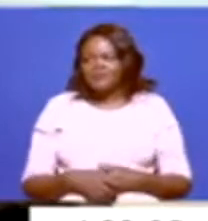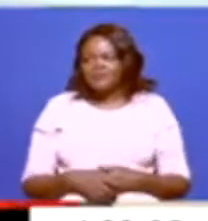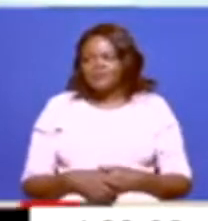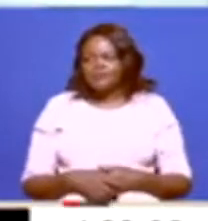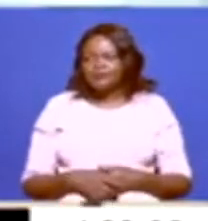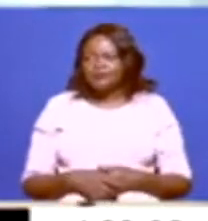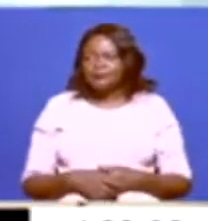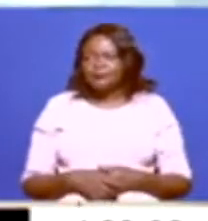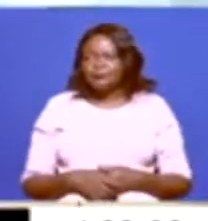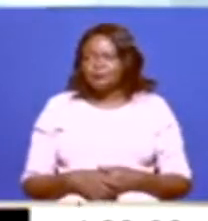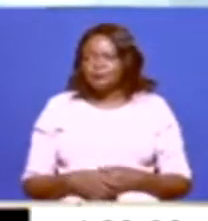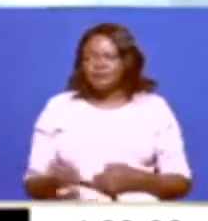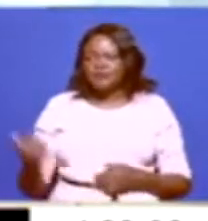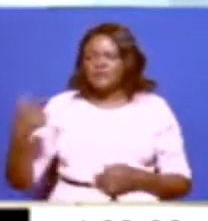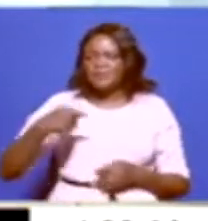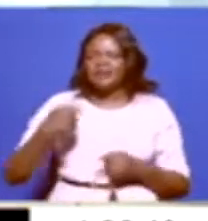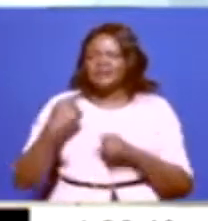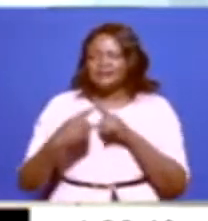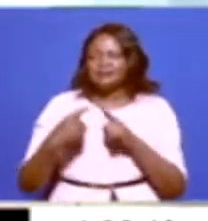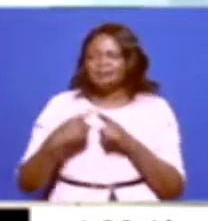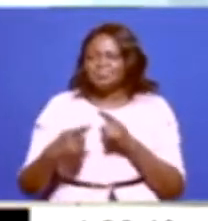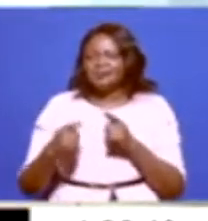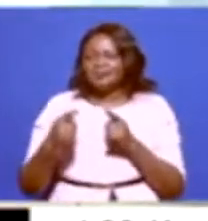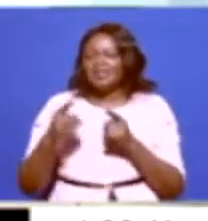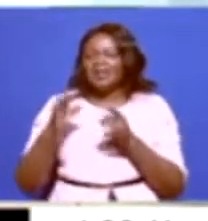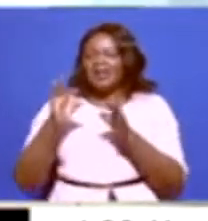the fuel are experiencing long queues